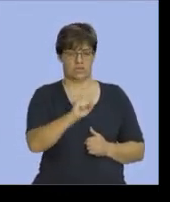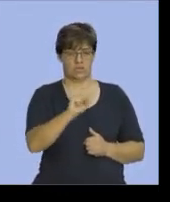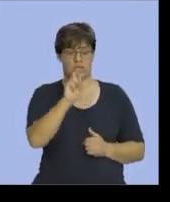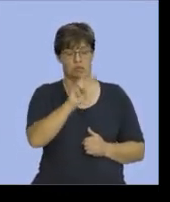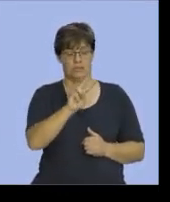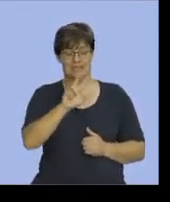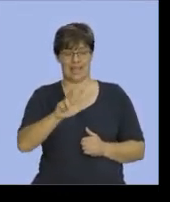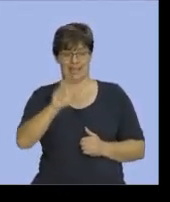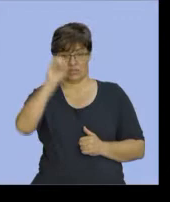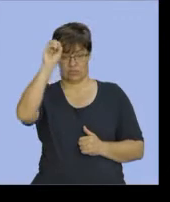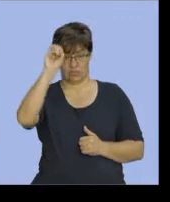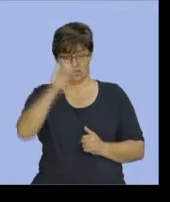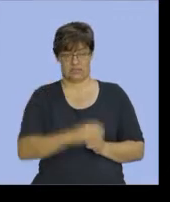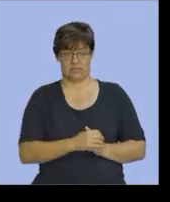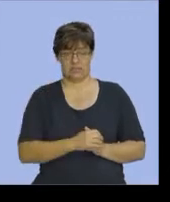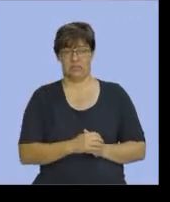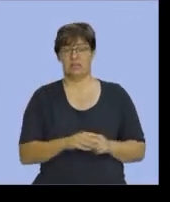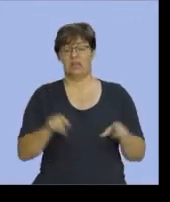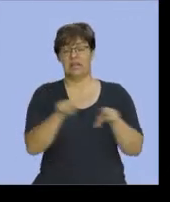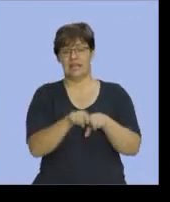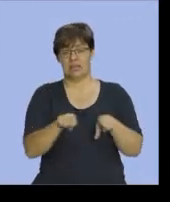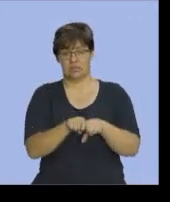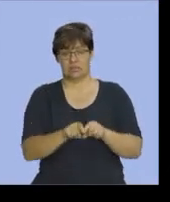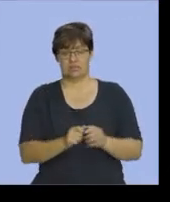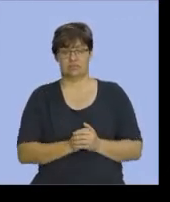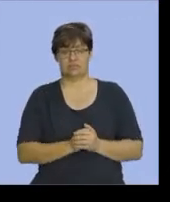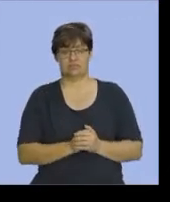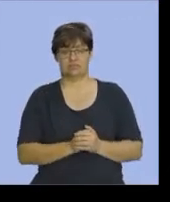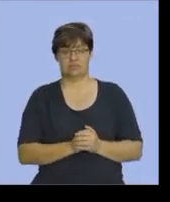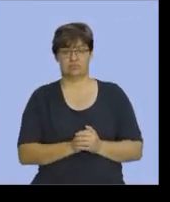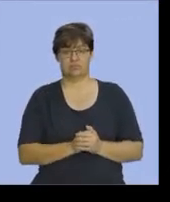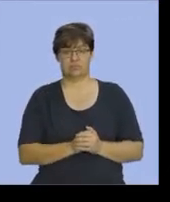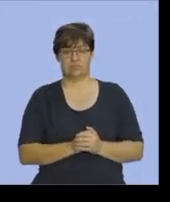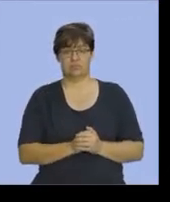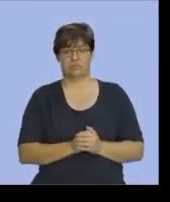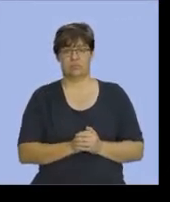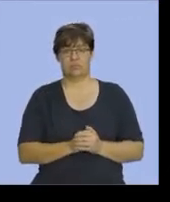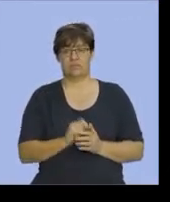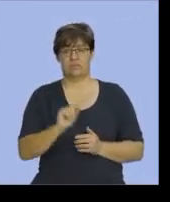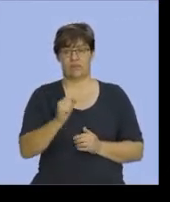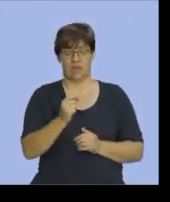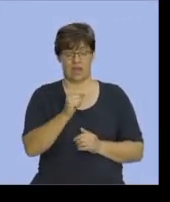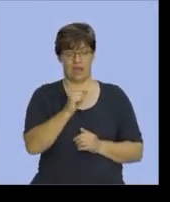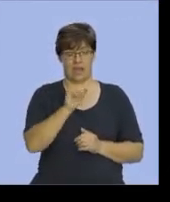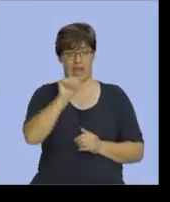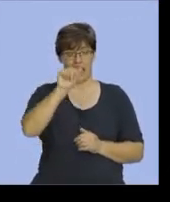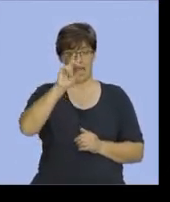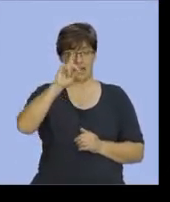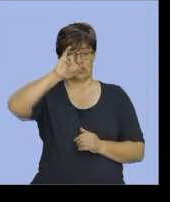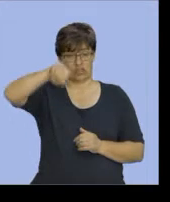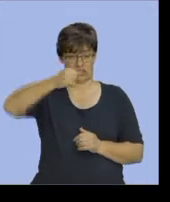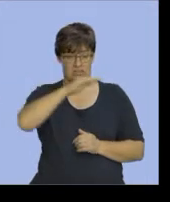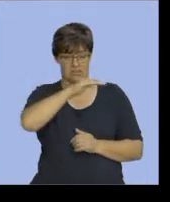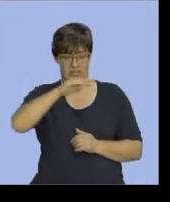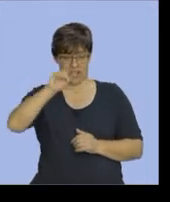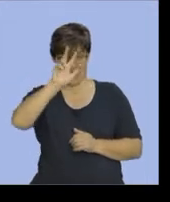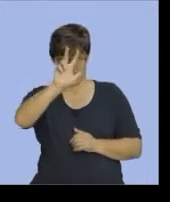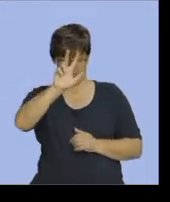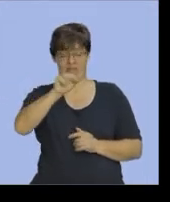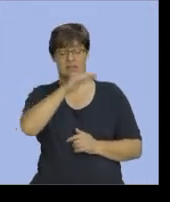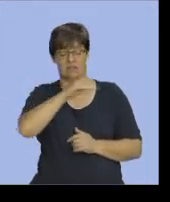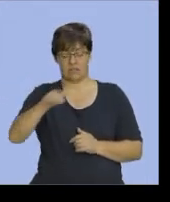of 28 degrees is equals to adjacent, which is 8, over